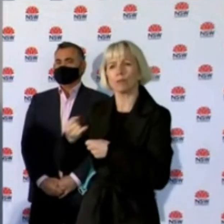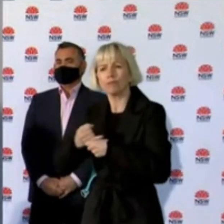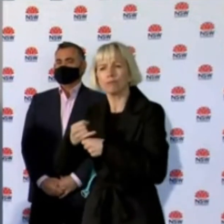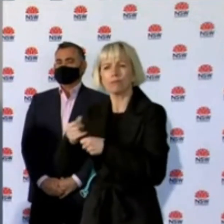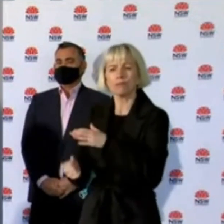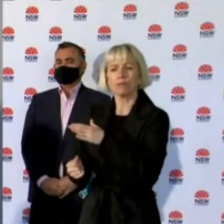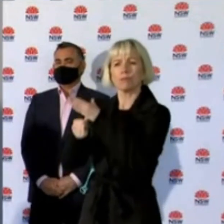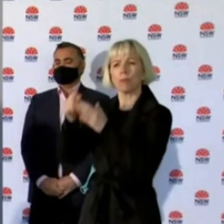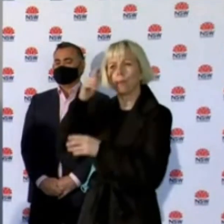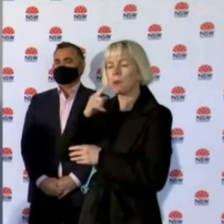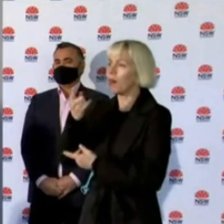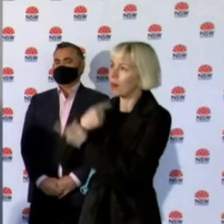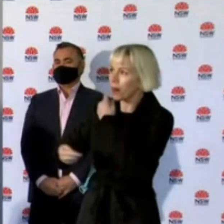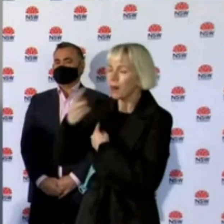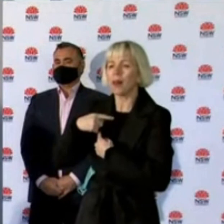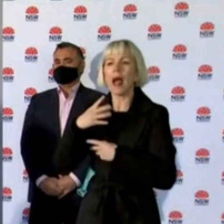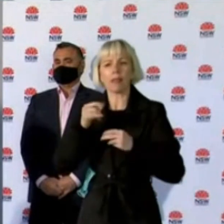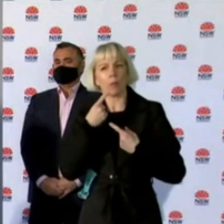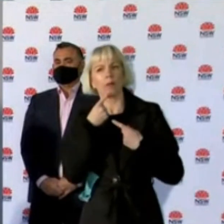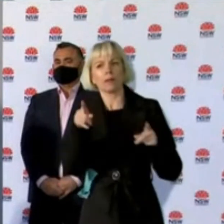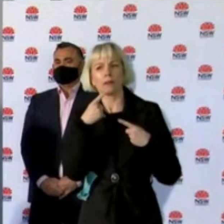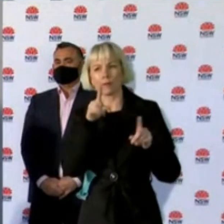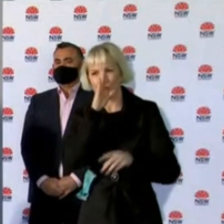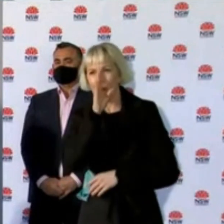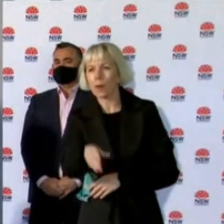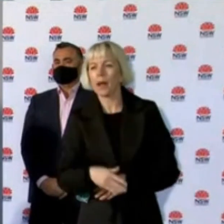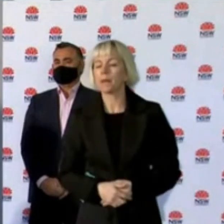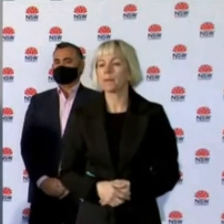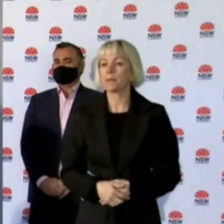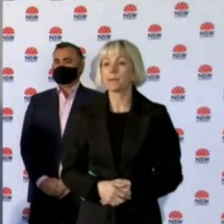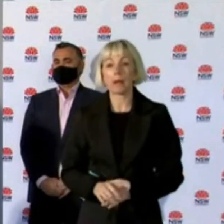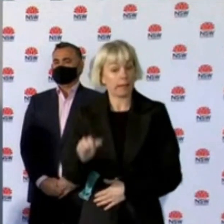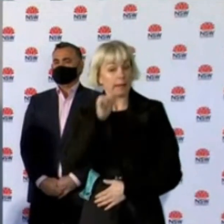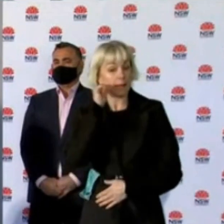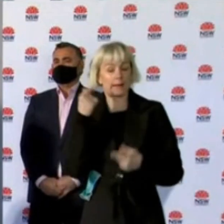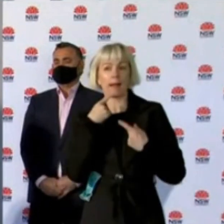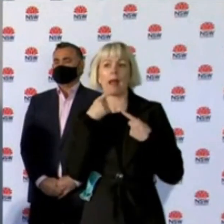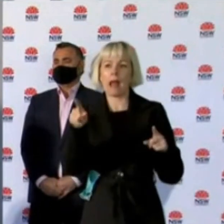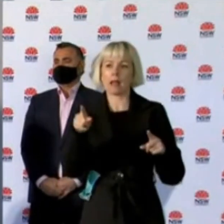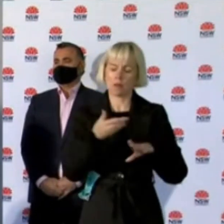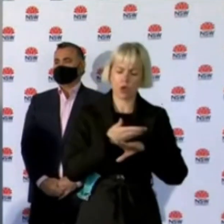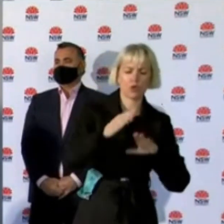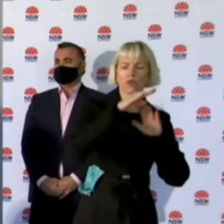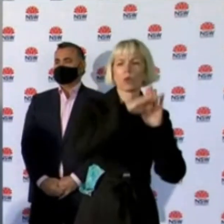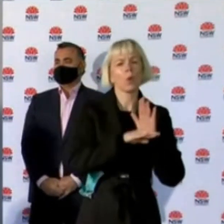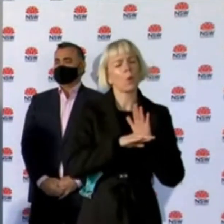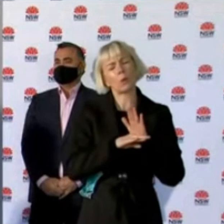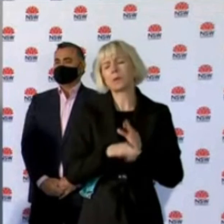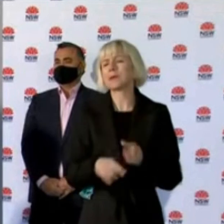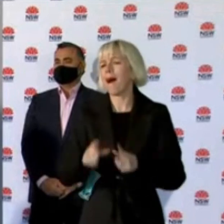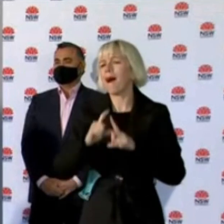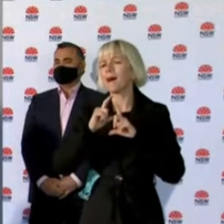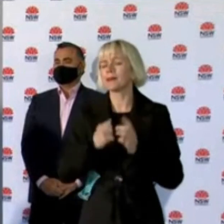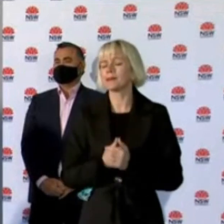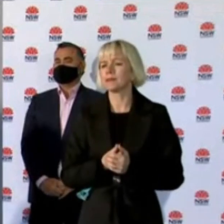yesterday, when we had made those decisions to make those difficult announcements yesterday, we were keen to get that message out to the community. And obviously